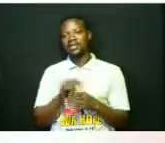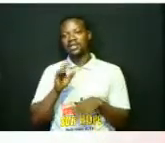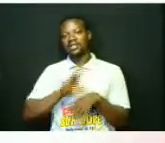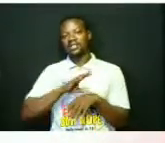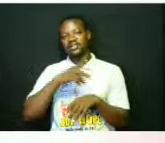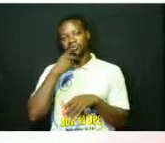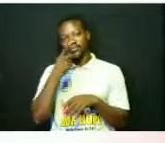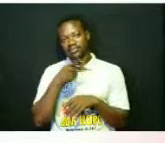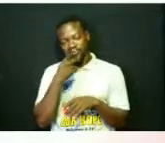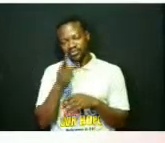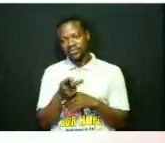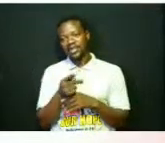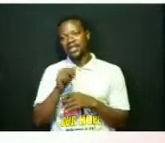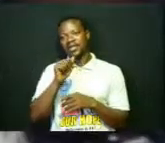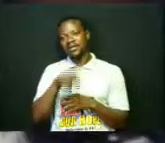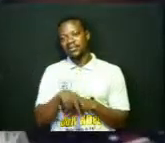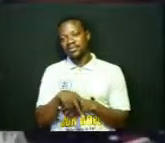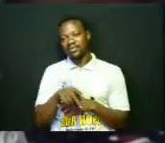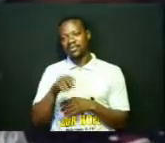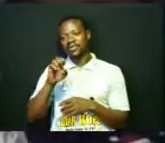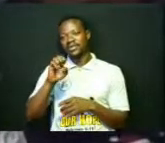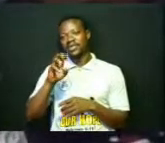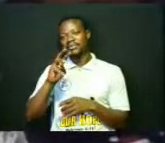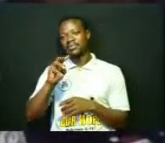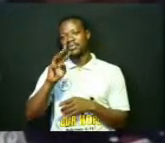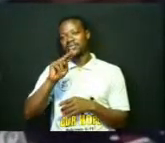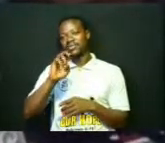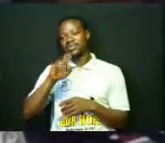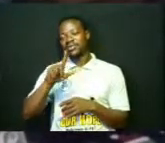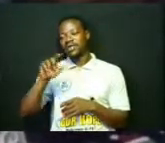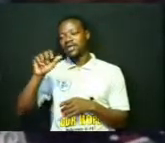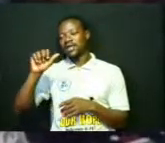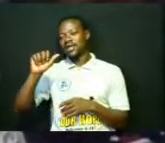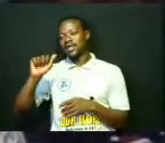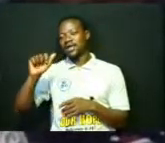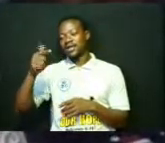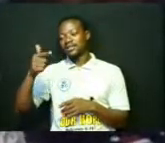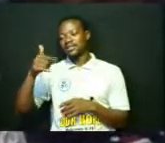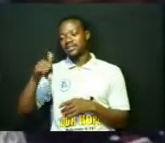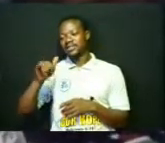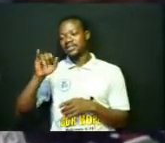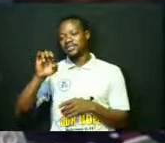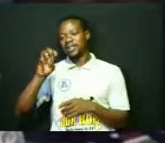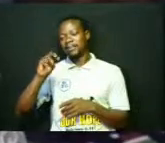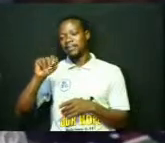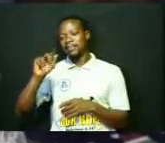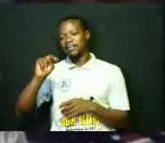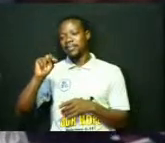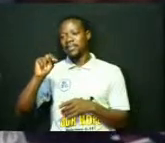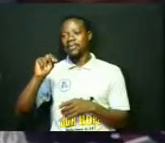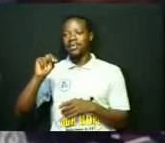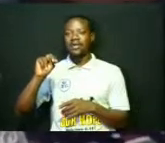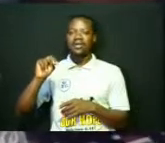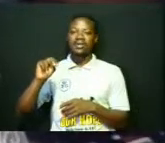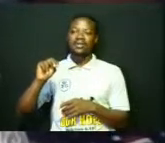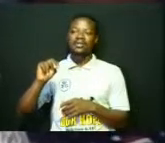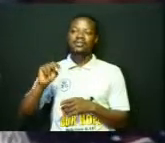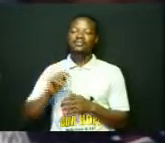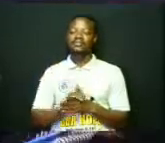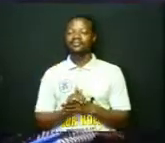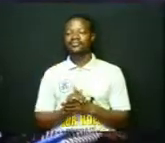of Pentecost, Apostle Emmanuel Ajumai Bekri. Let's receive our fathers to minister to